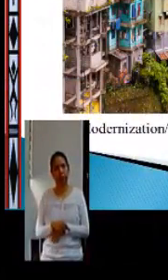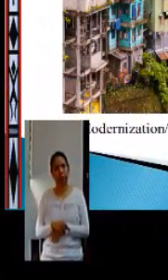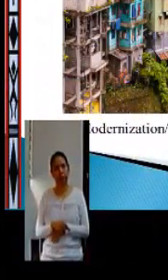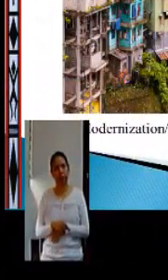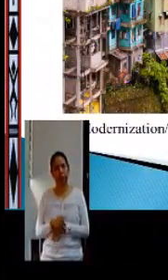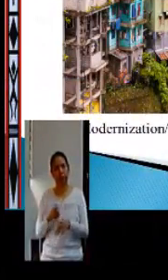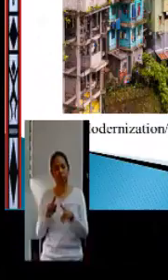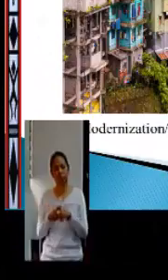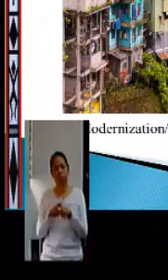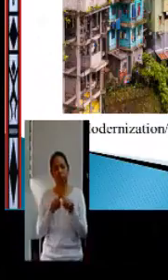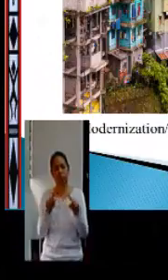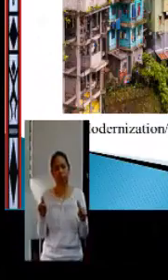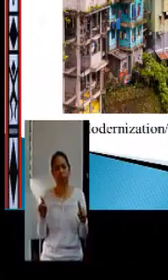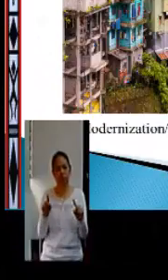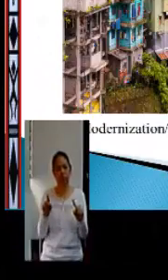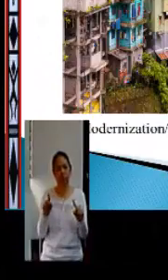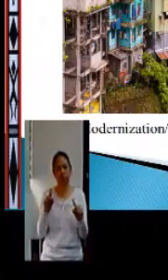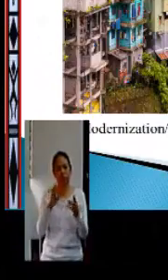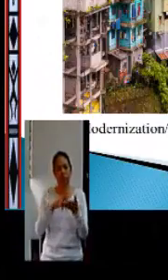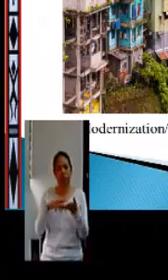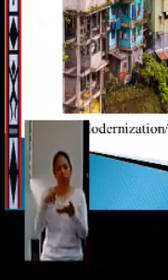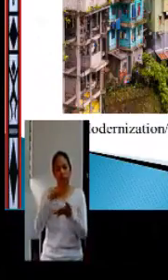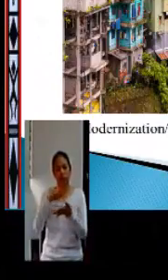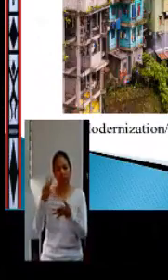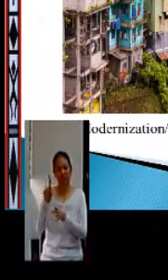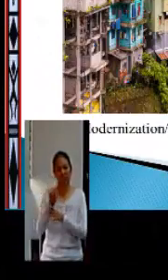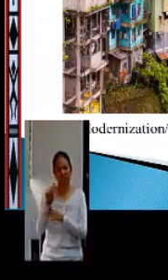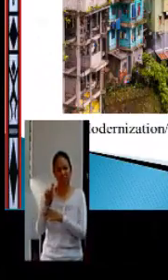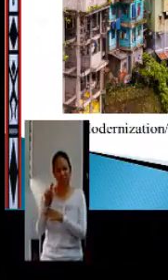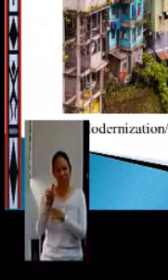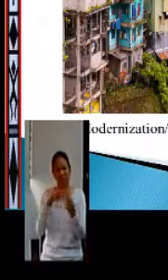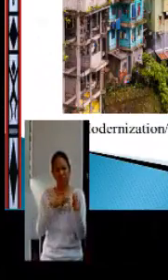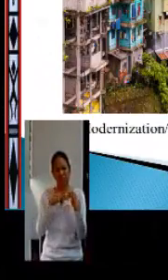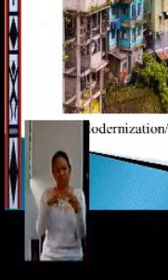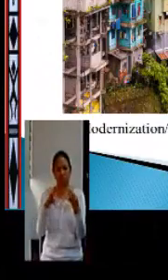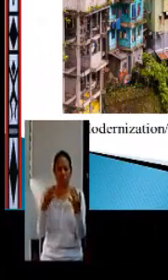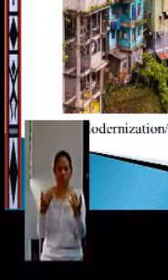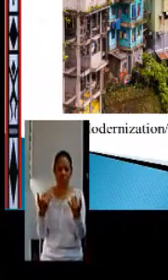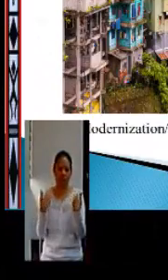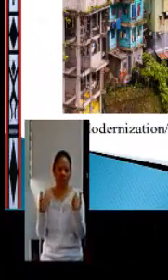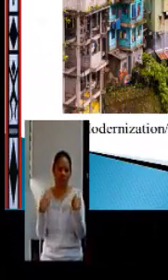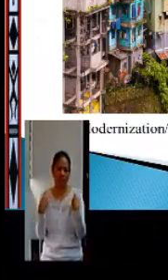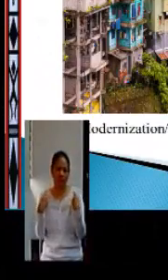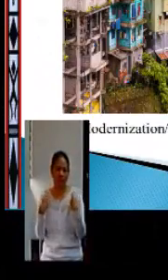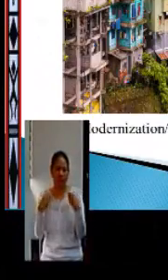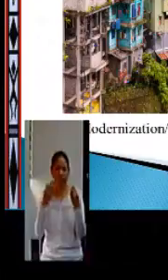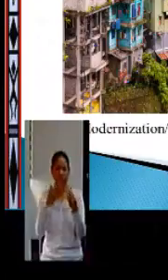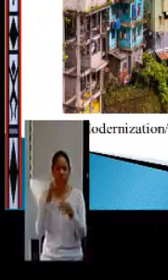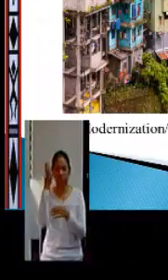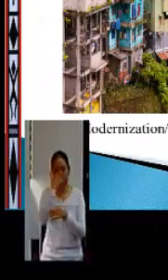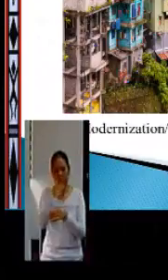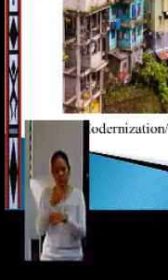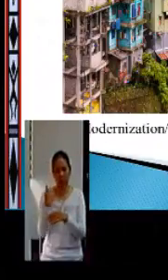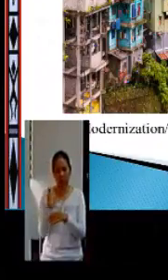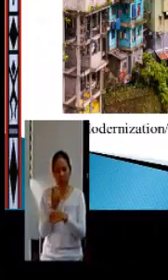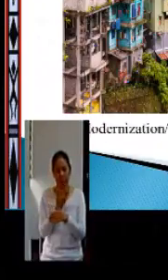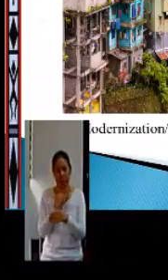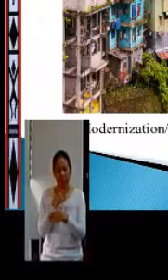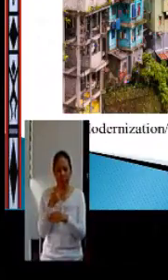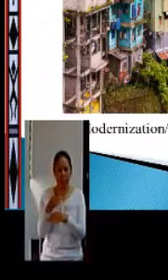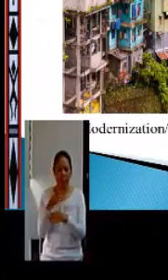Unfortunately, yung rice terraces po namin, while they exist and while they are wonderful, we are experiencing so